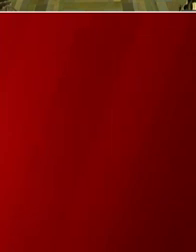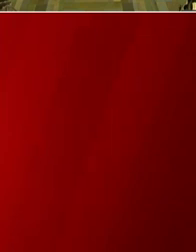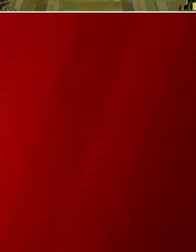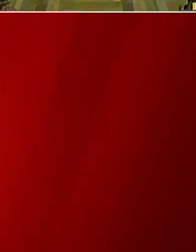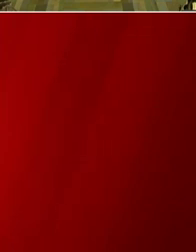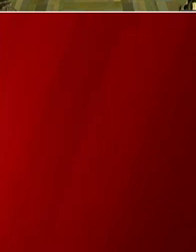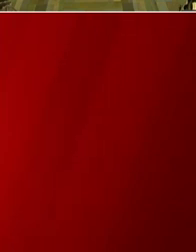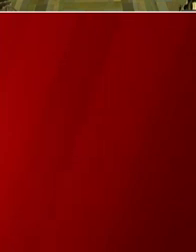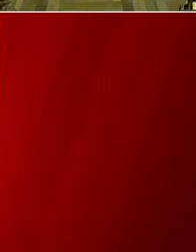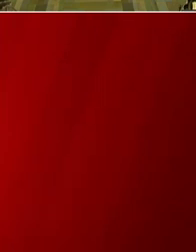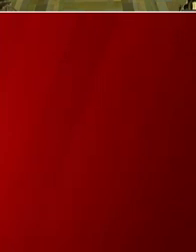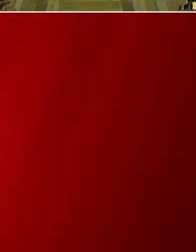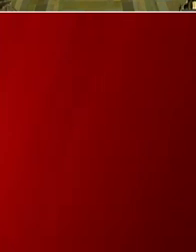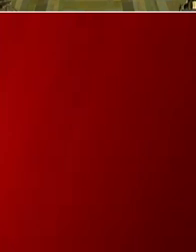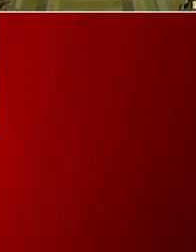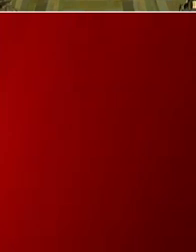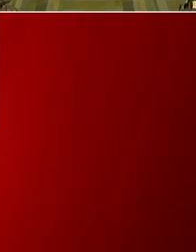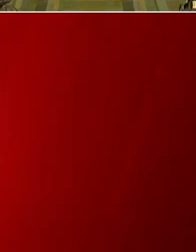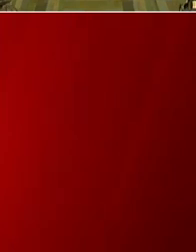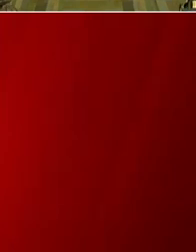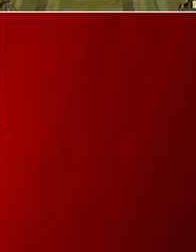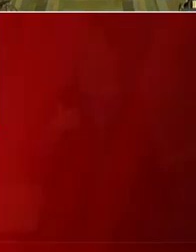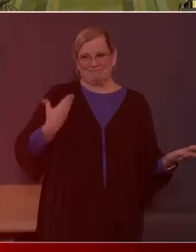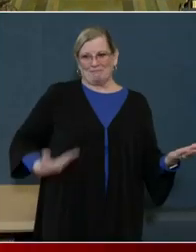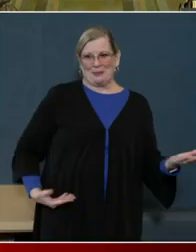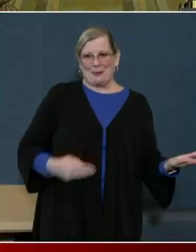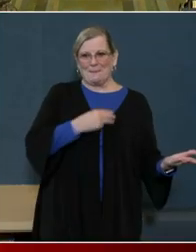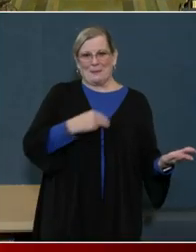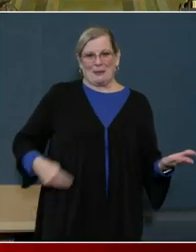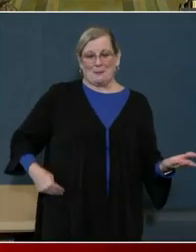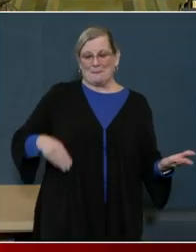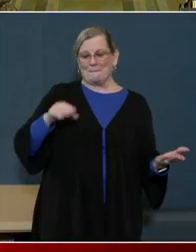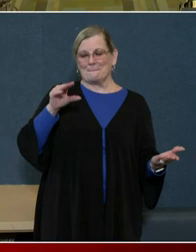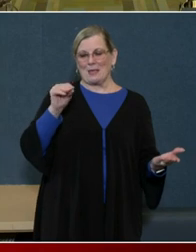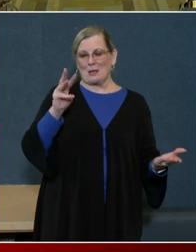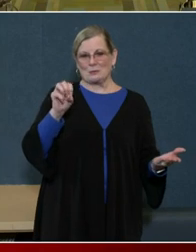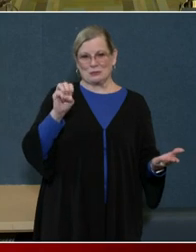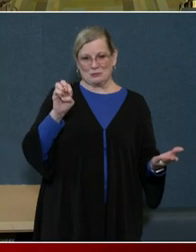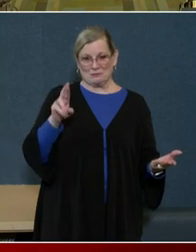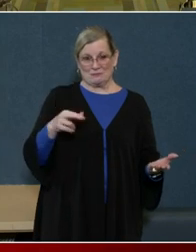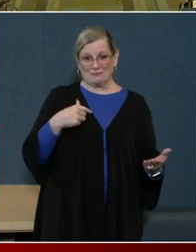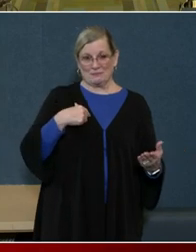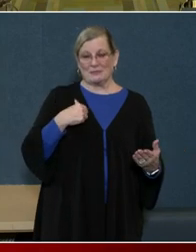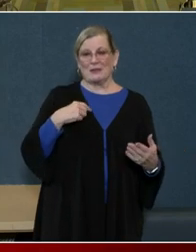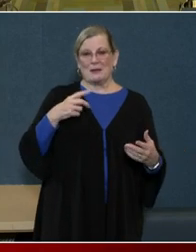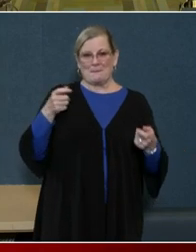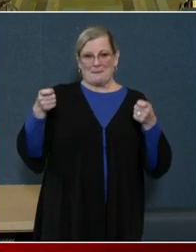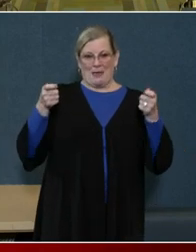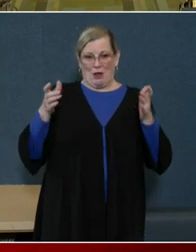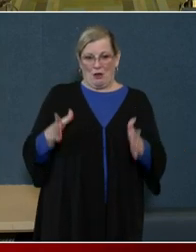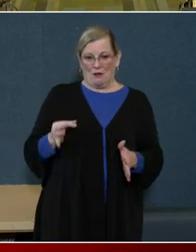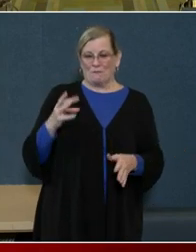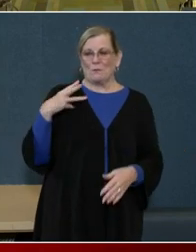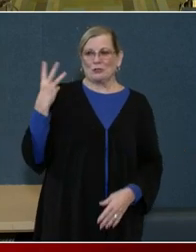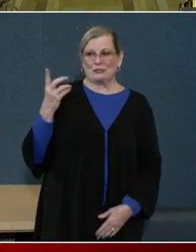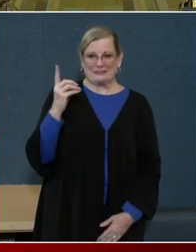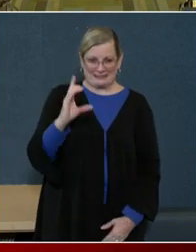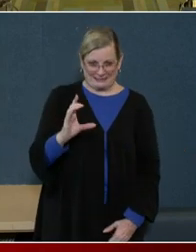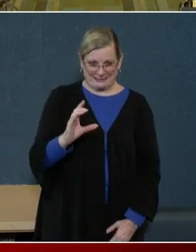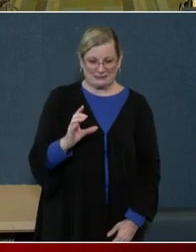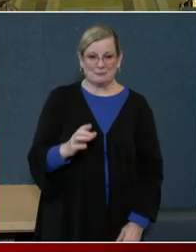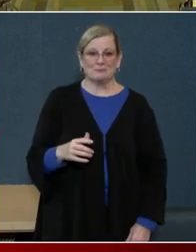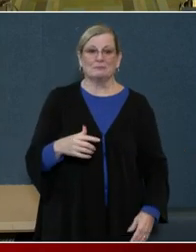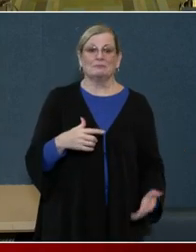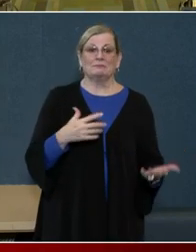Good morning, everybody. I'm Muriel Bowser. I'm the mayor of Washington, D.C. I'm joined today by members of